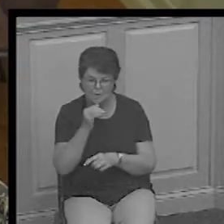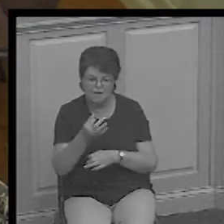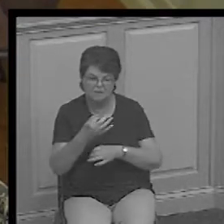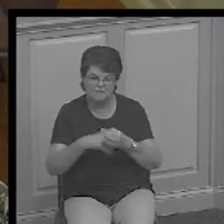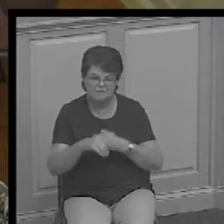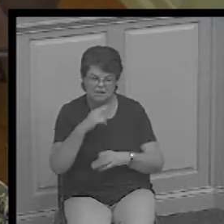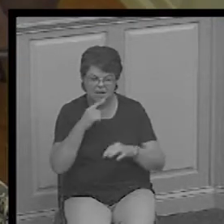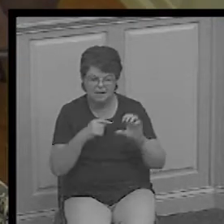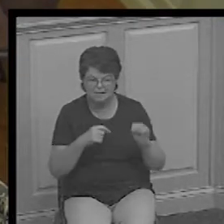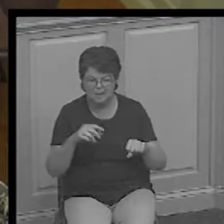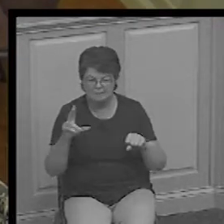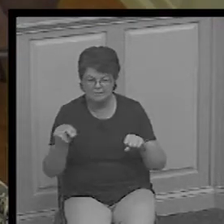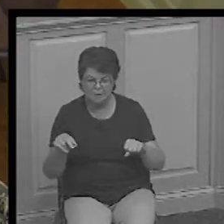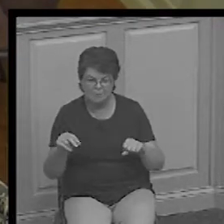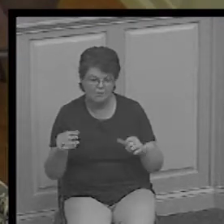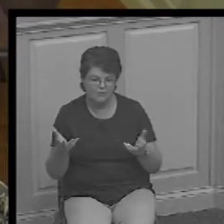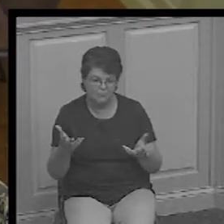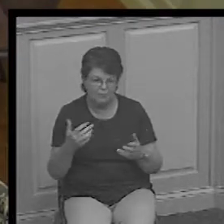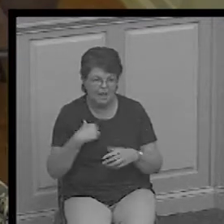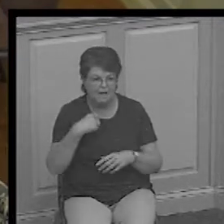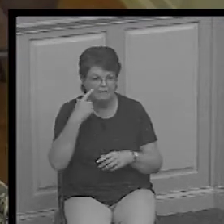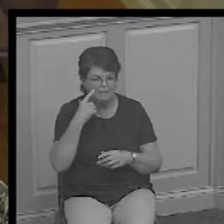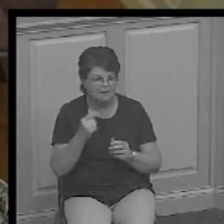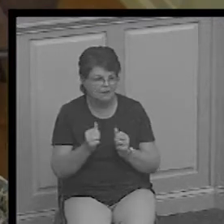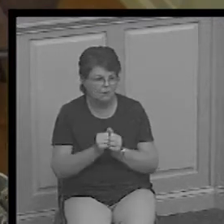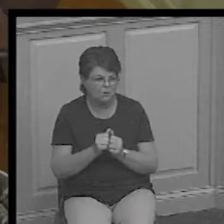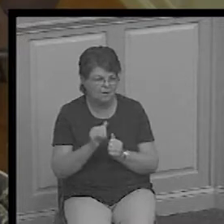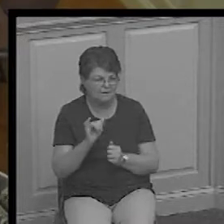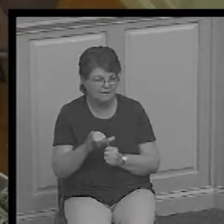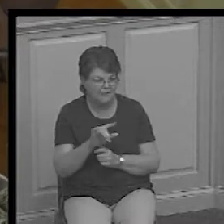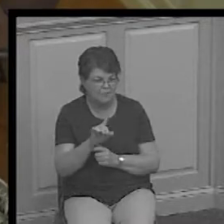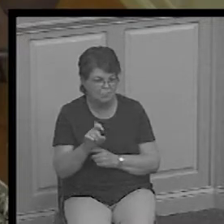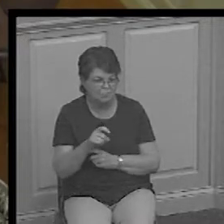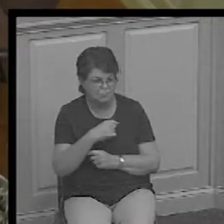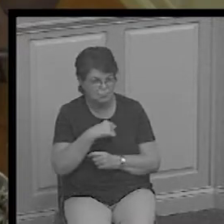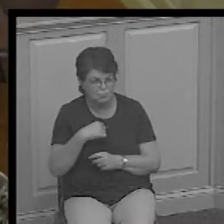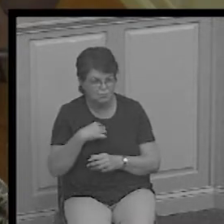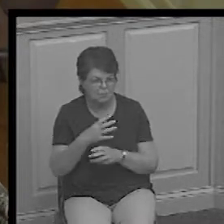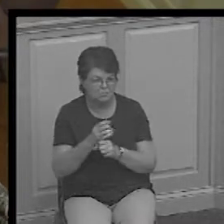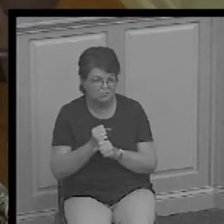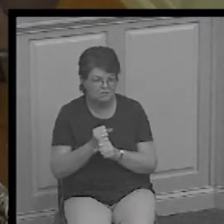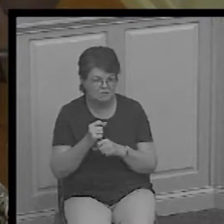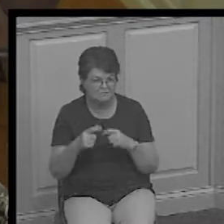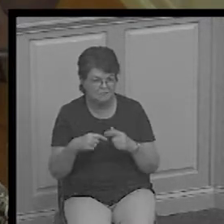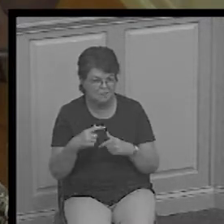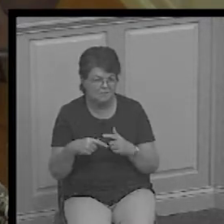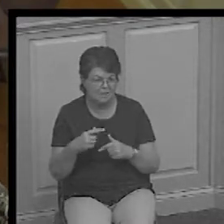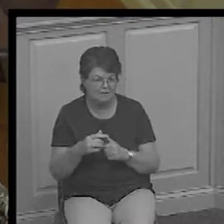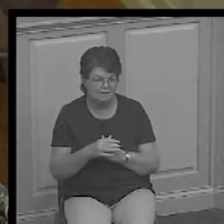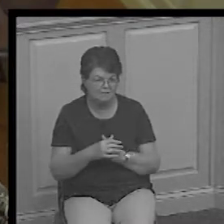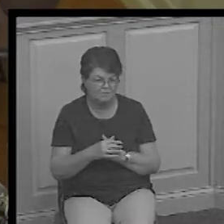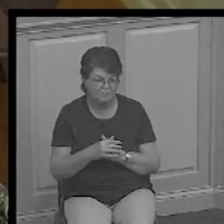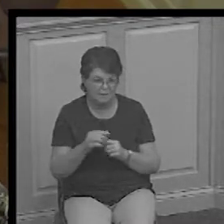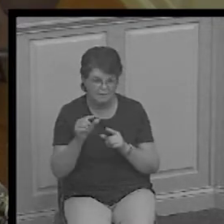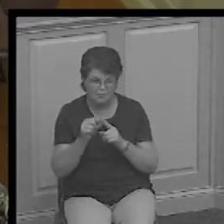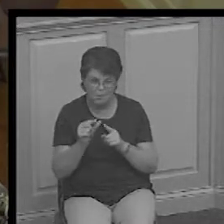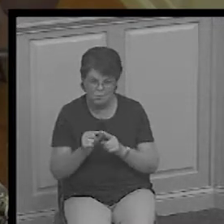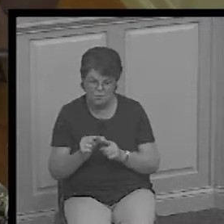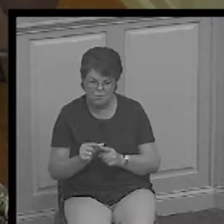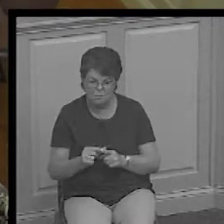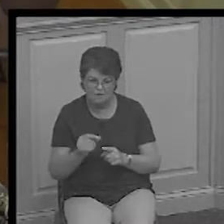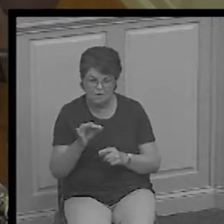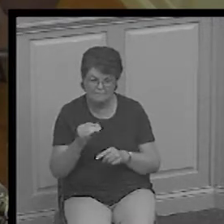saying yes or no. So I think with this question that we received about the wording